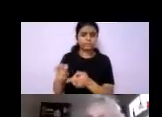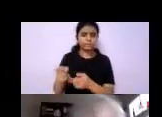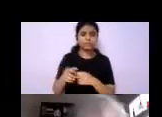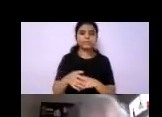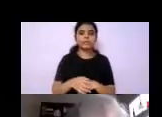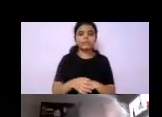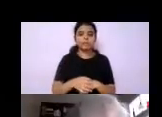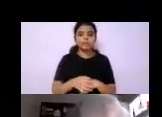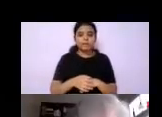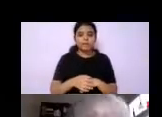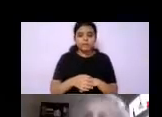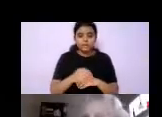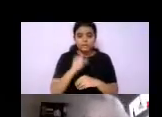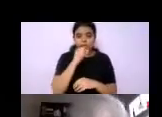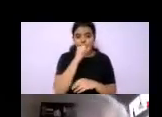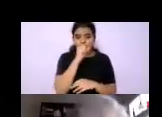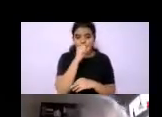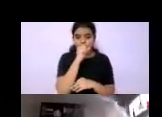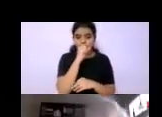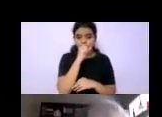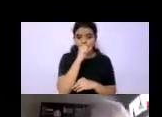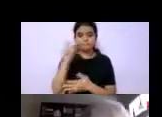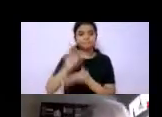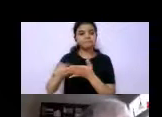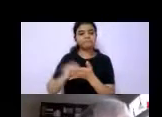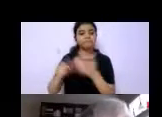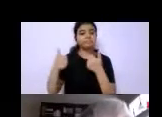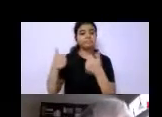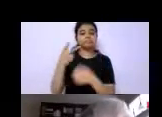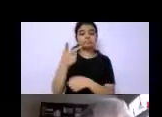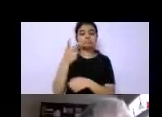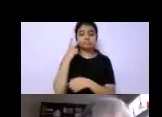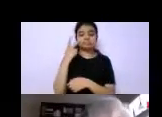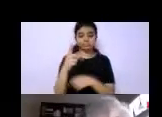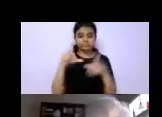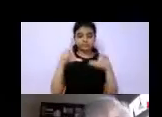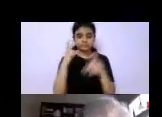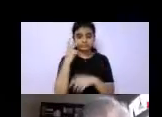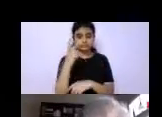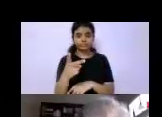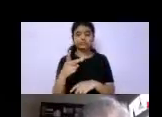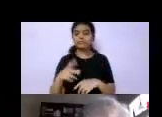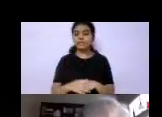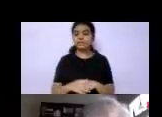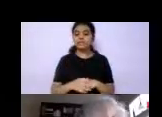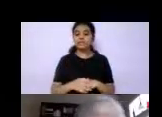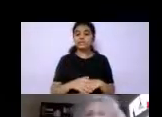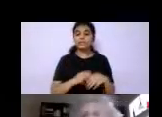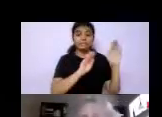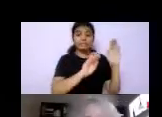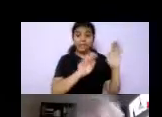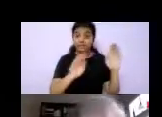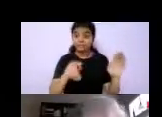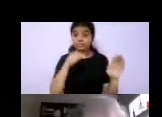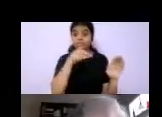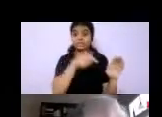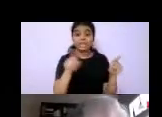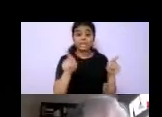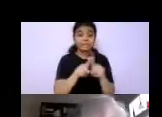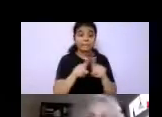Writers such as Michael Oliver have maintained that dependency itself is central to